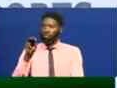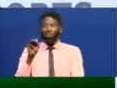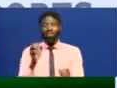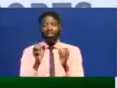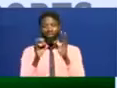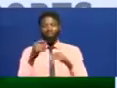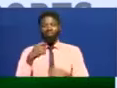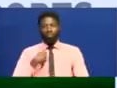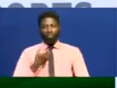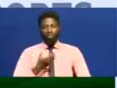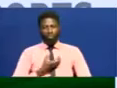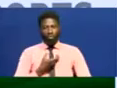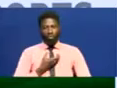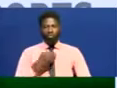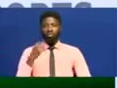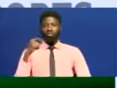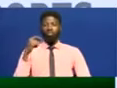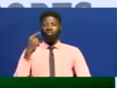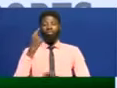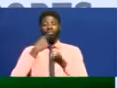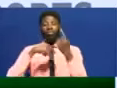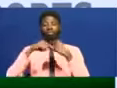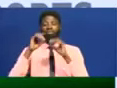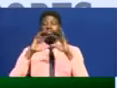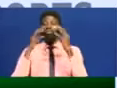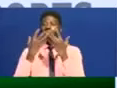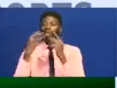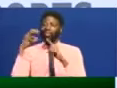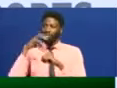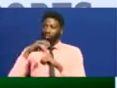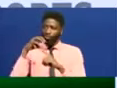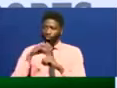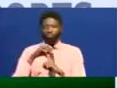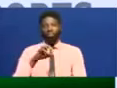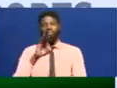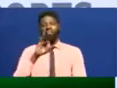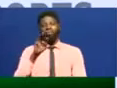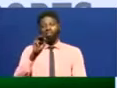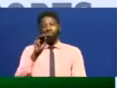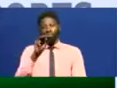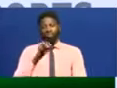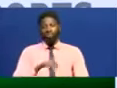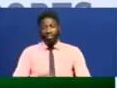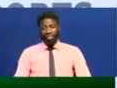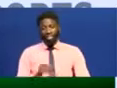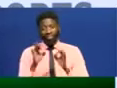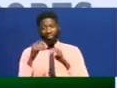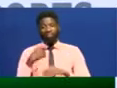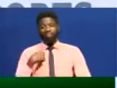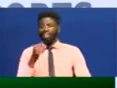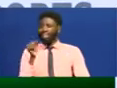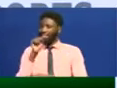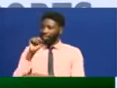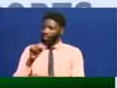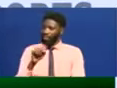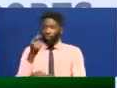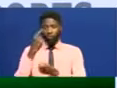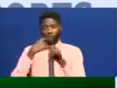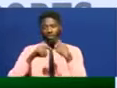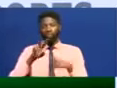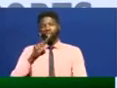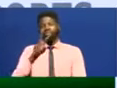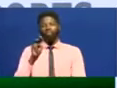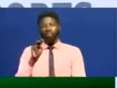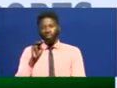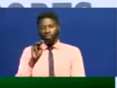If I win a gold medal in a world championship, 3 million shillings. If I win a silver medal, 2 million